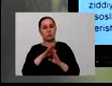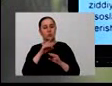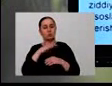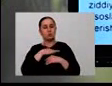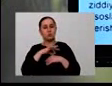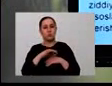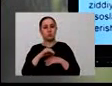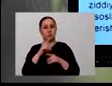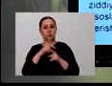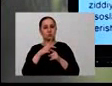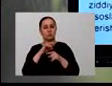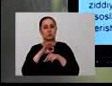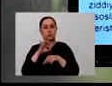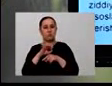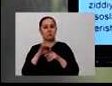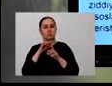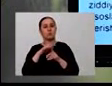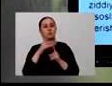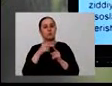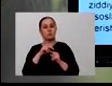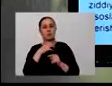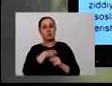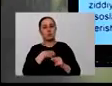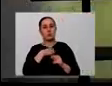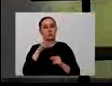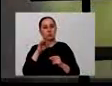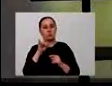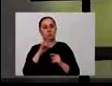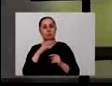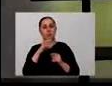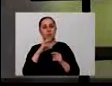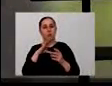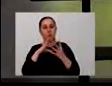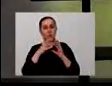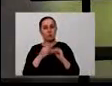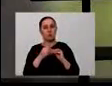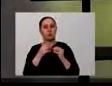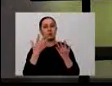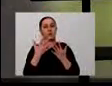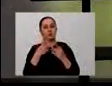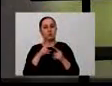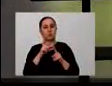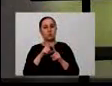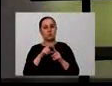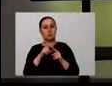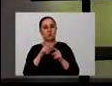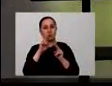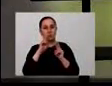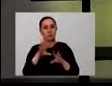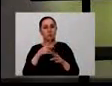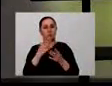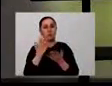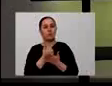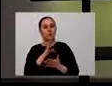zulm, zo'ravonlik va bosqinchilikka asoslangan tuzumning mohiyatini ham qaysidir ma'noda ochib berishga